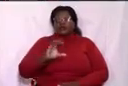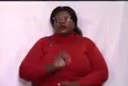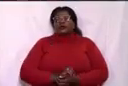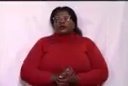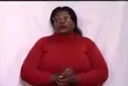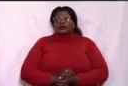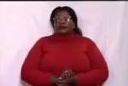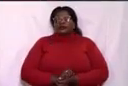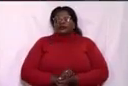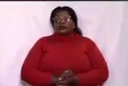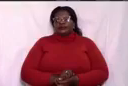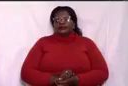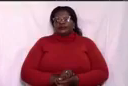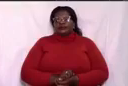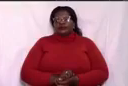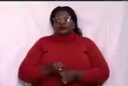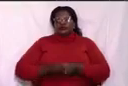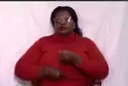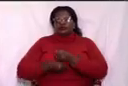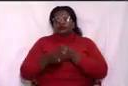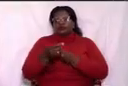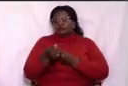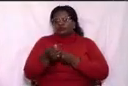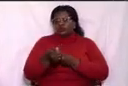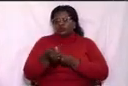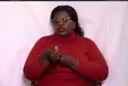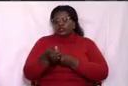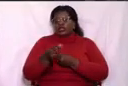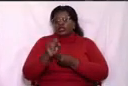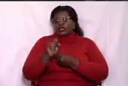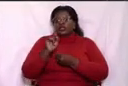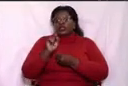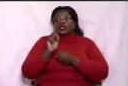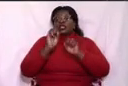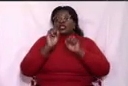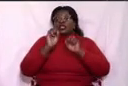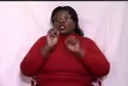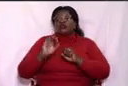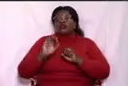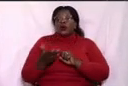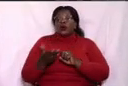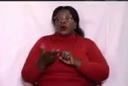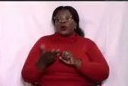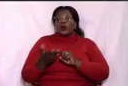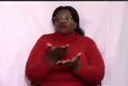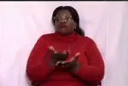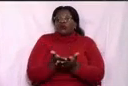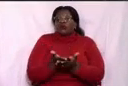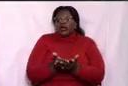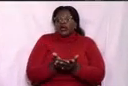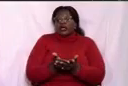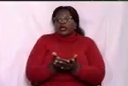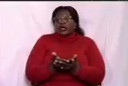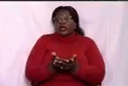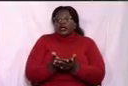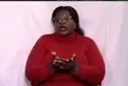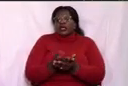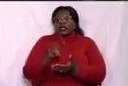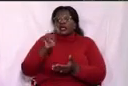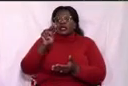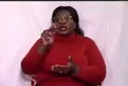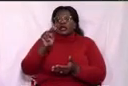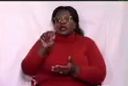equipment grant. For you, in order to apply for the National Youth Council